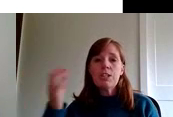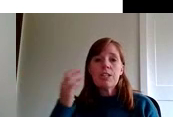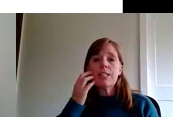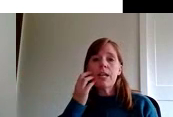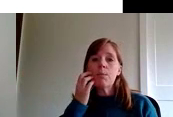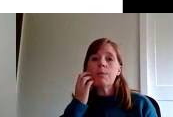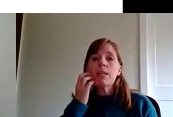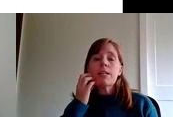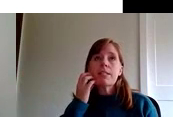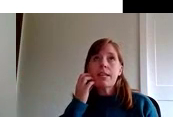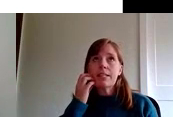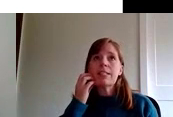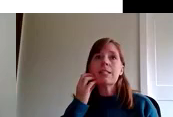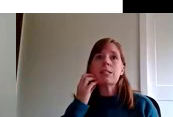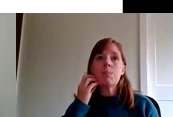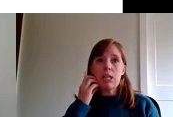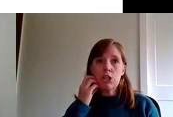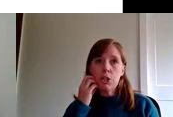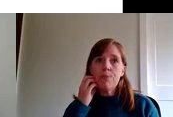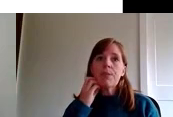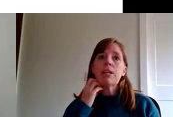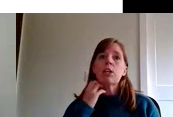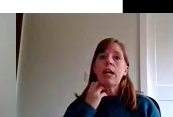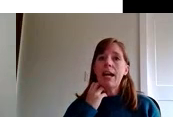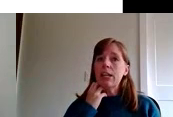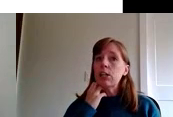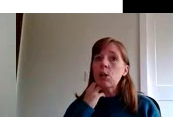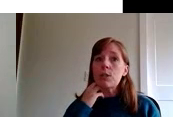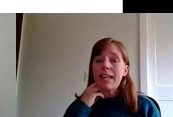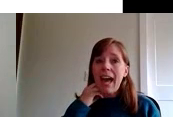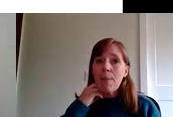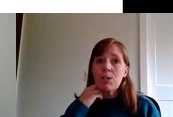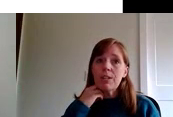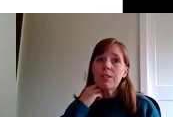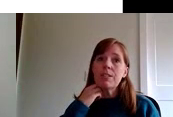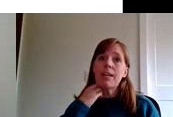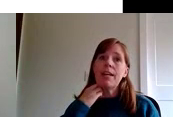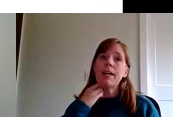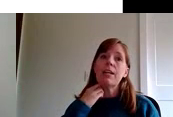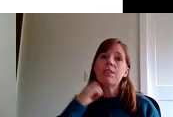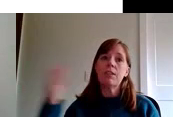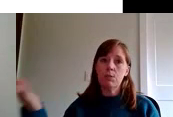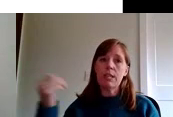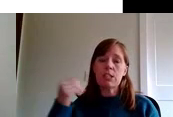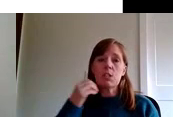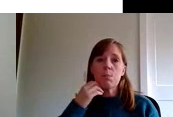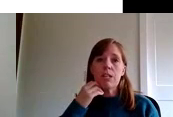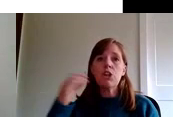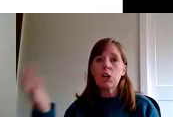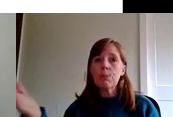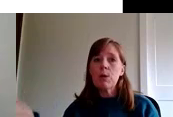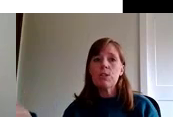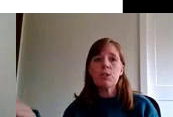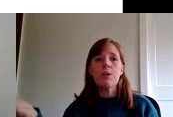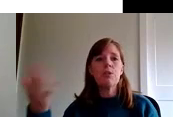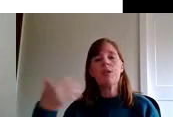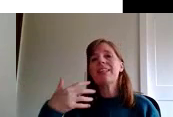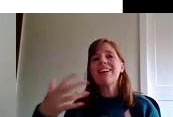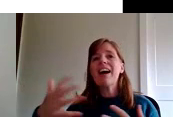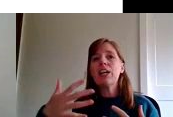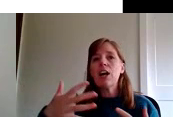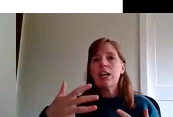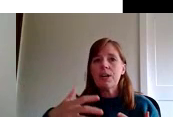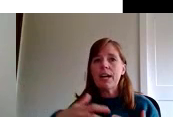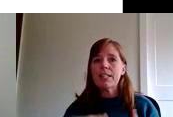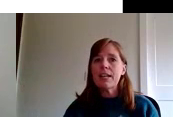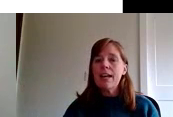VoiceOver, which is text to speech, adding closed captions and text to speech dark mode so you